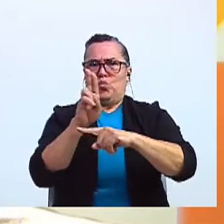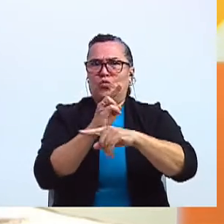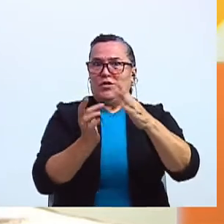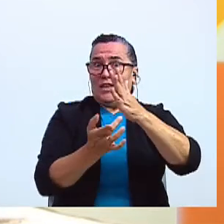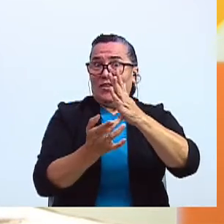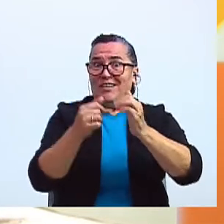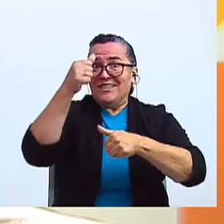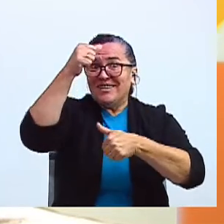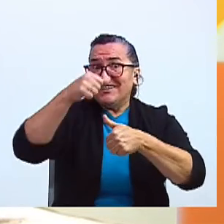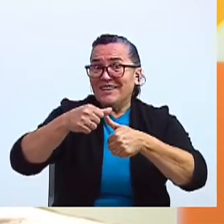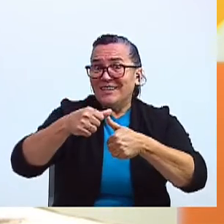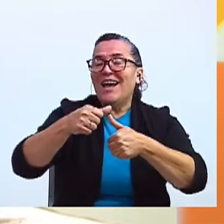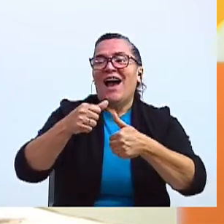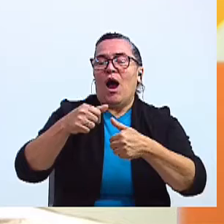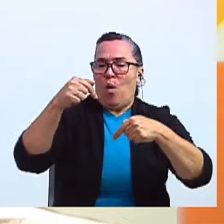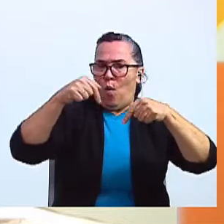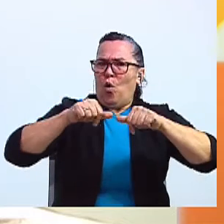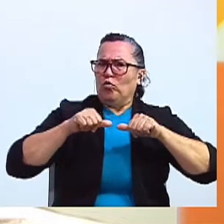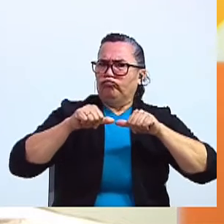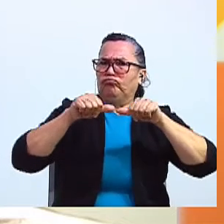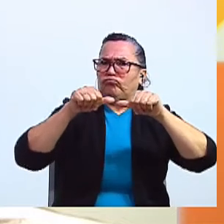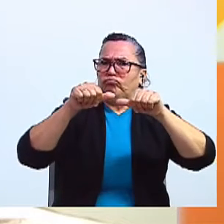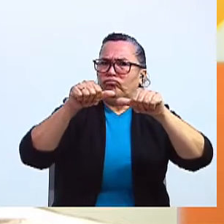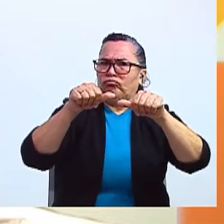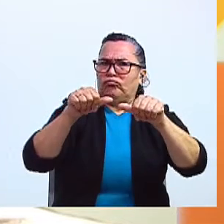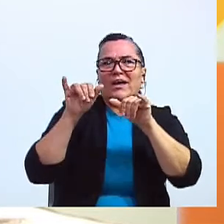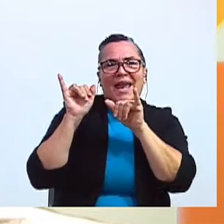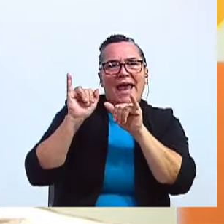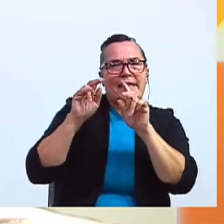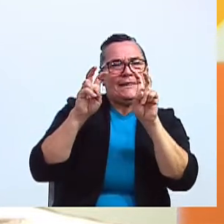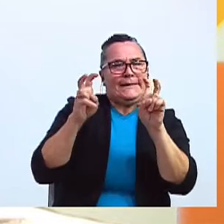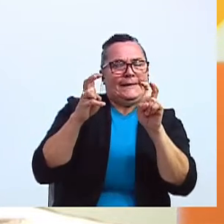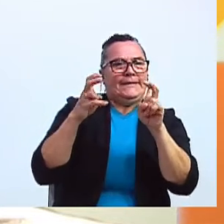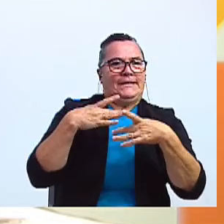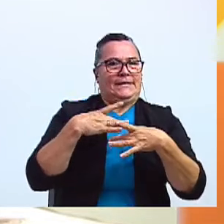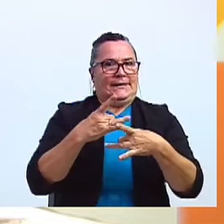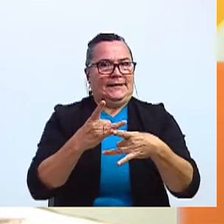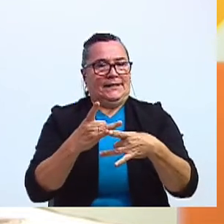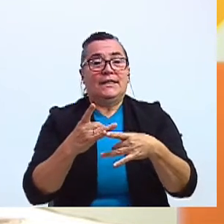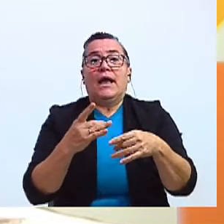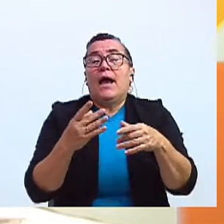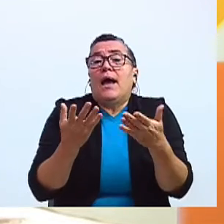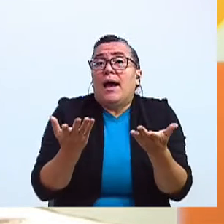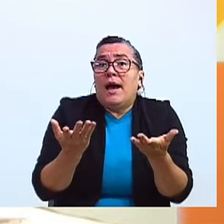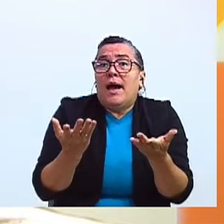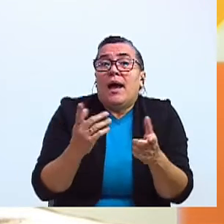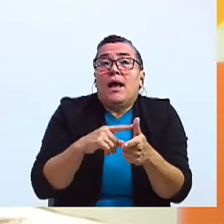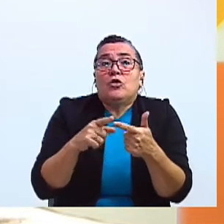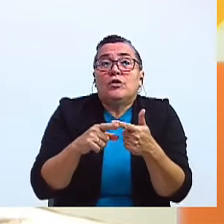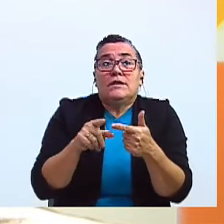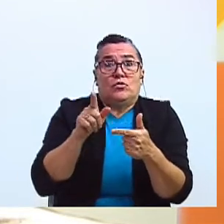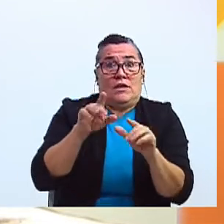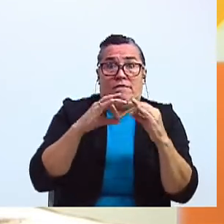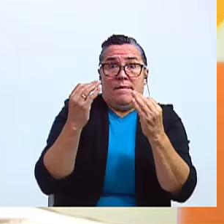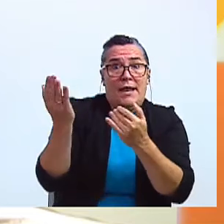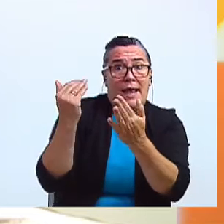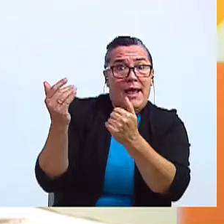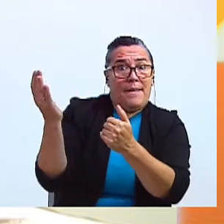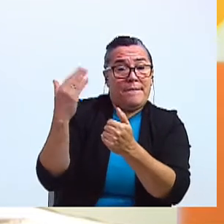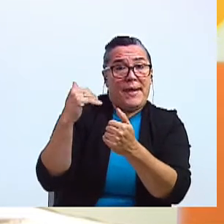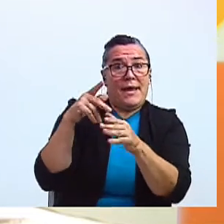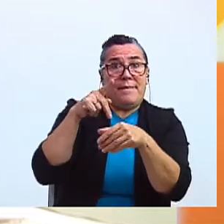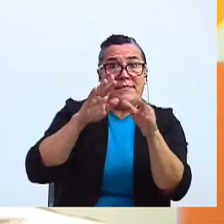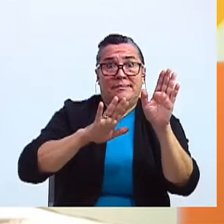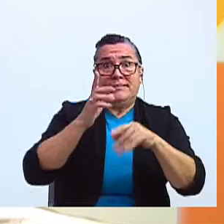right? Today, we're going to continue talking about that very interesting topic. So, go and invite your family to participate